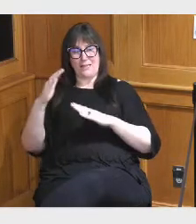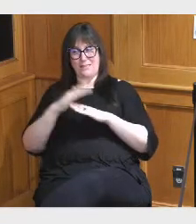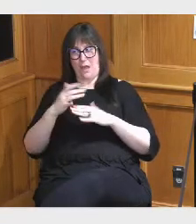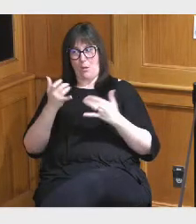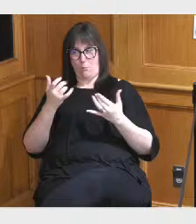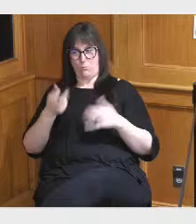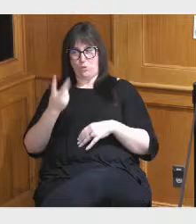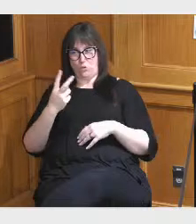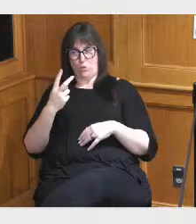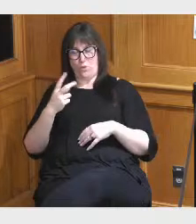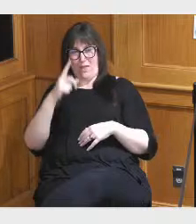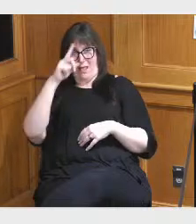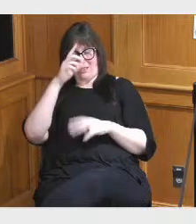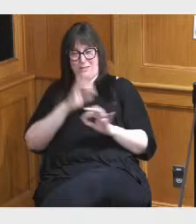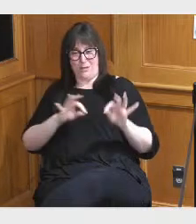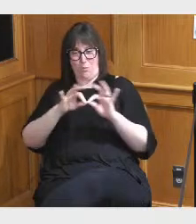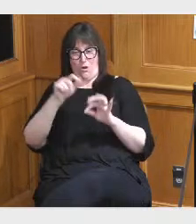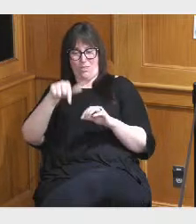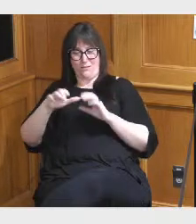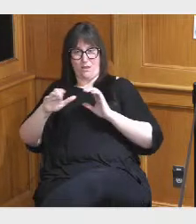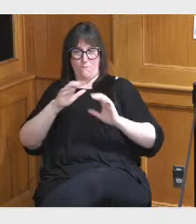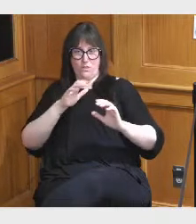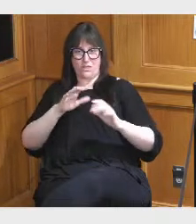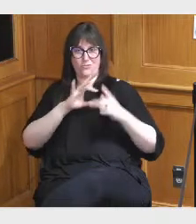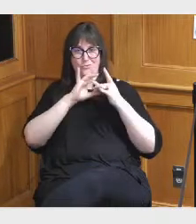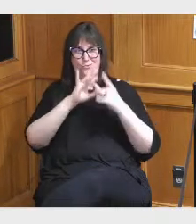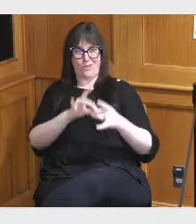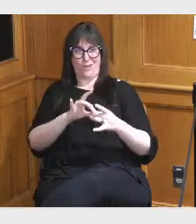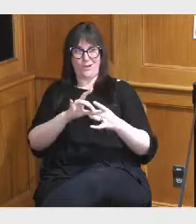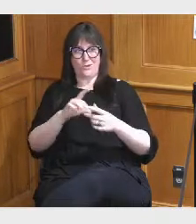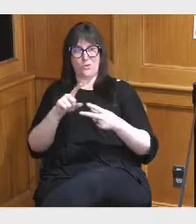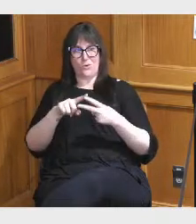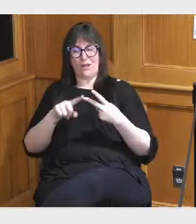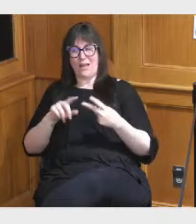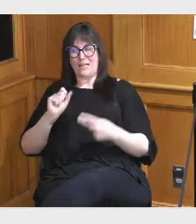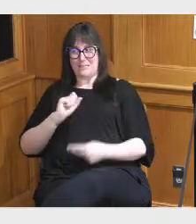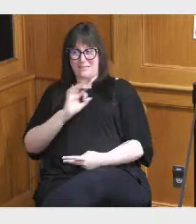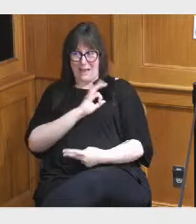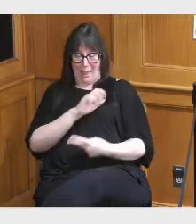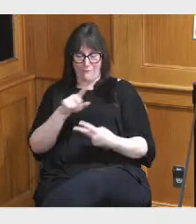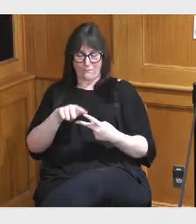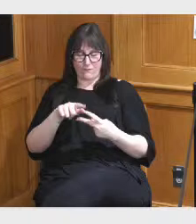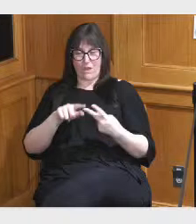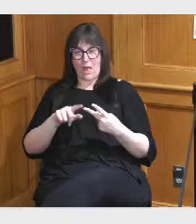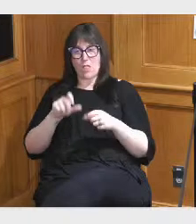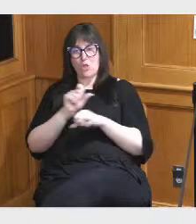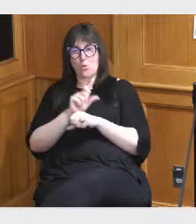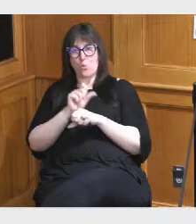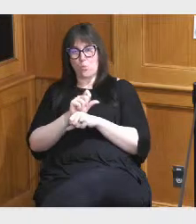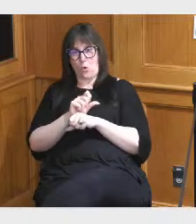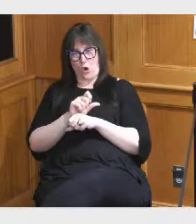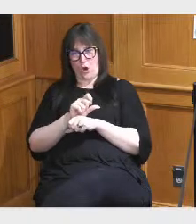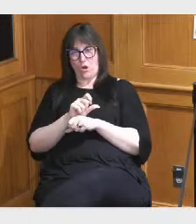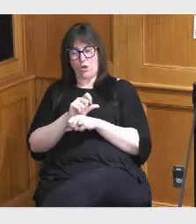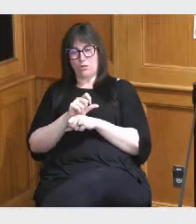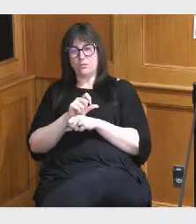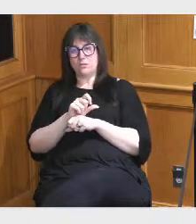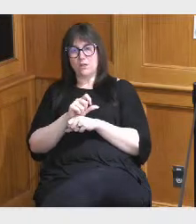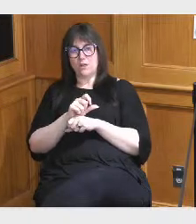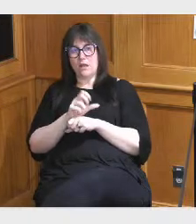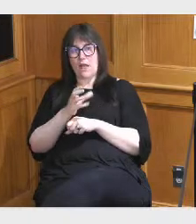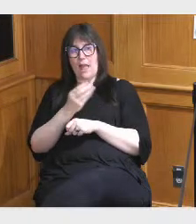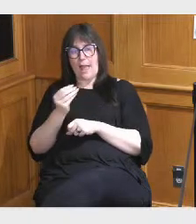are relevant for this conversation have to do with our staffing and our workforce trends, as well as some